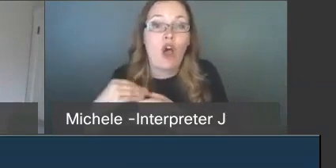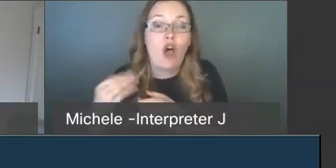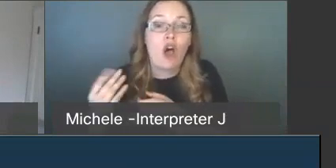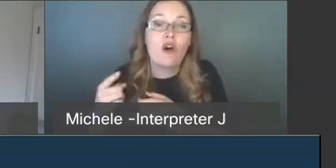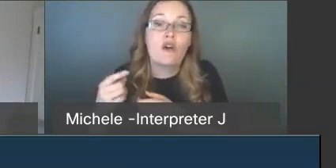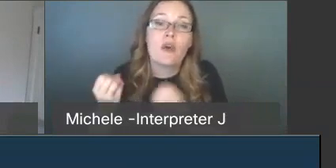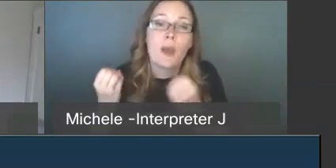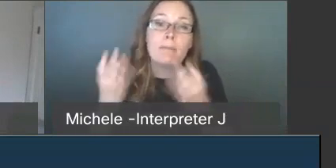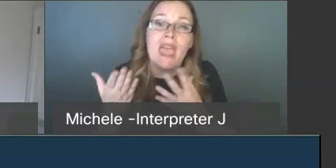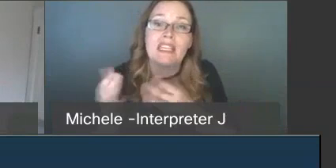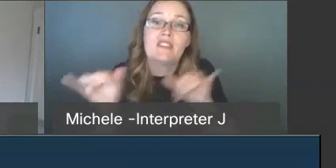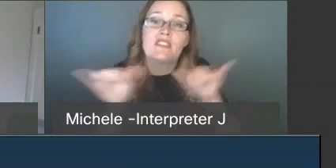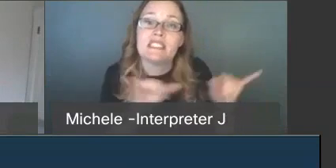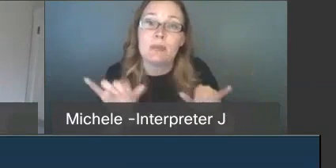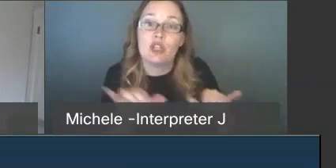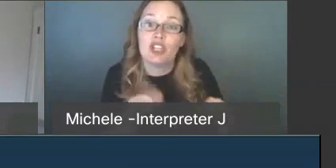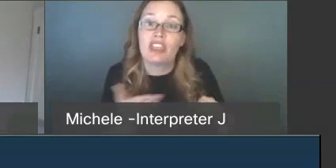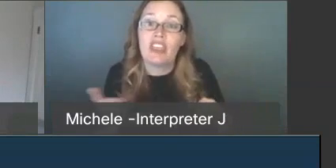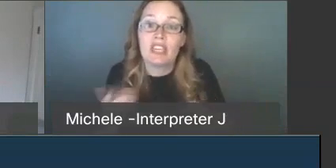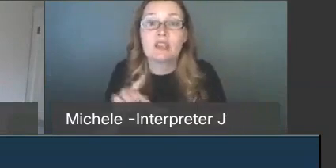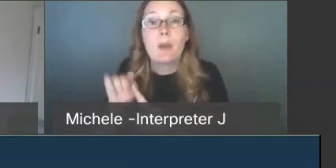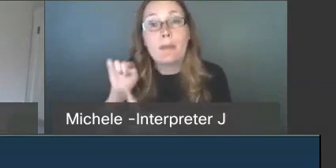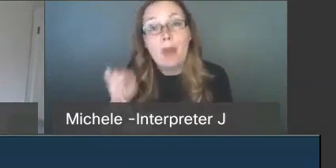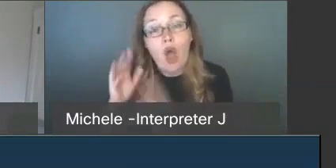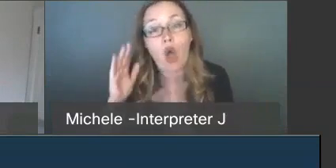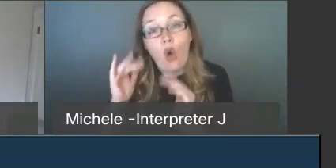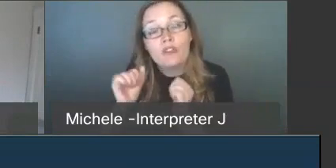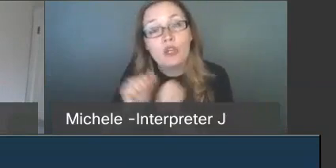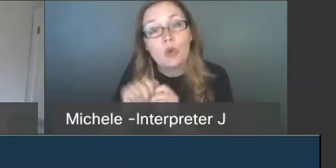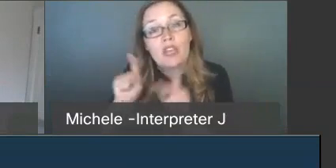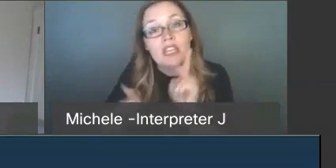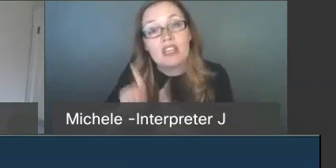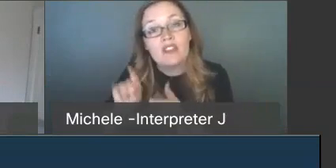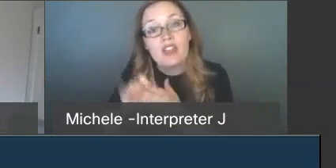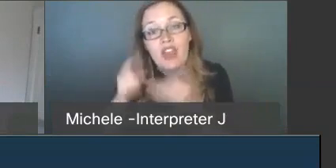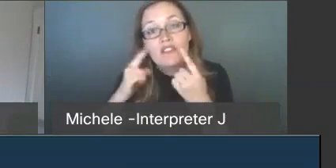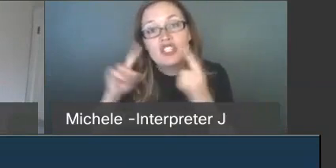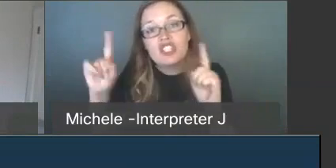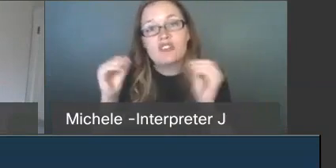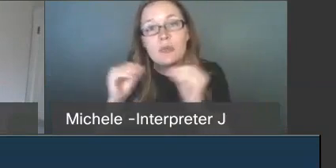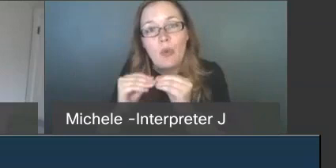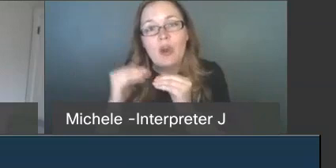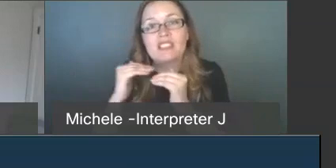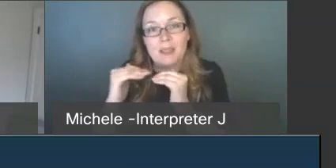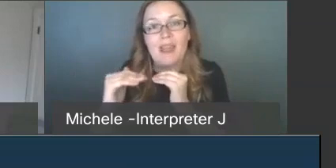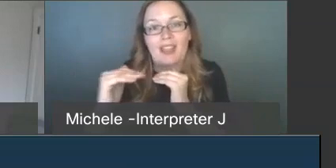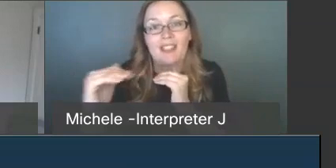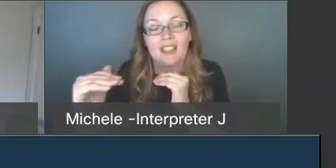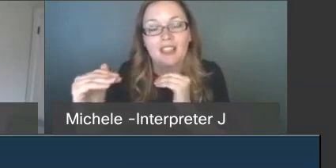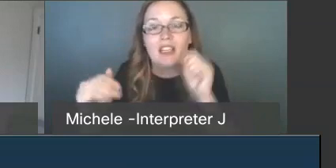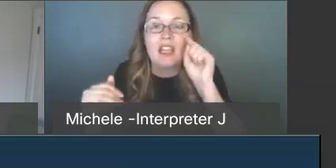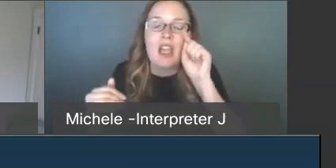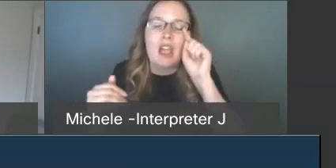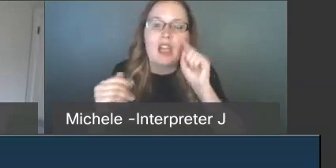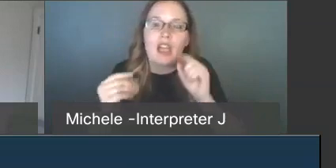of the same things, but hopefully will be with individuals who have achieved a bit more stability. And it might be